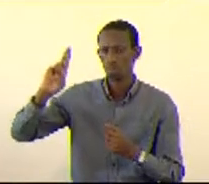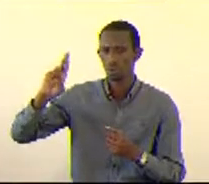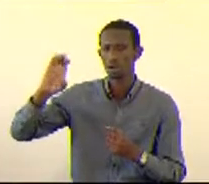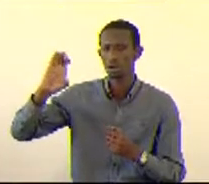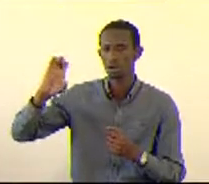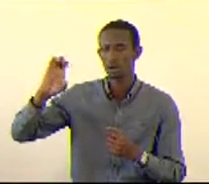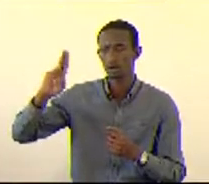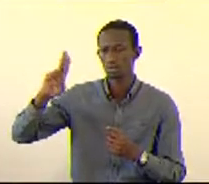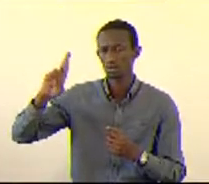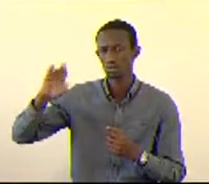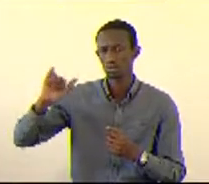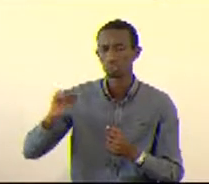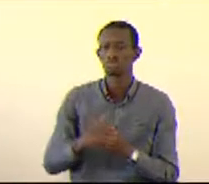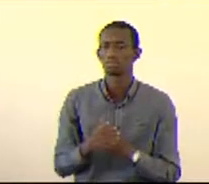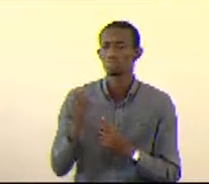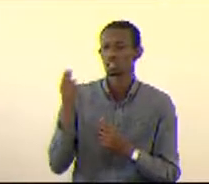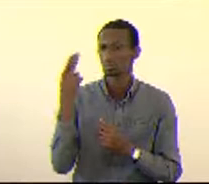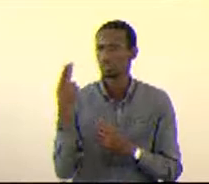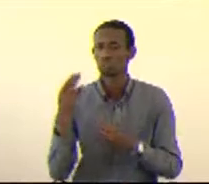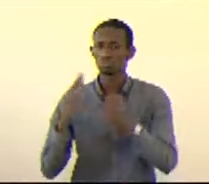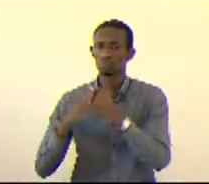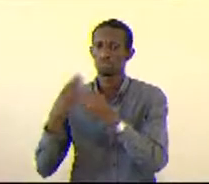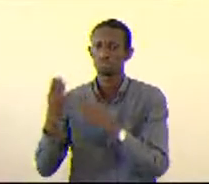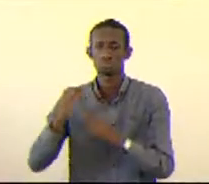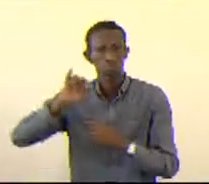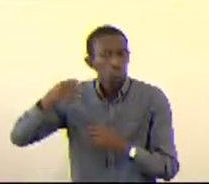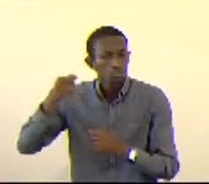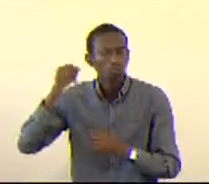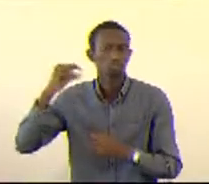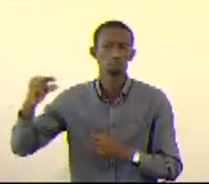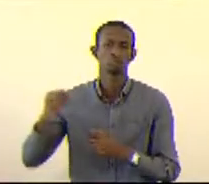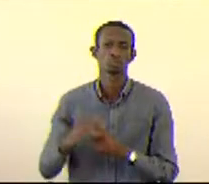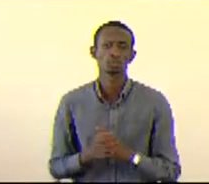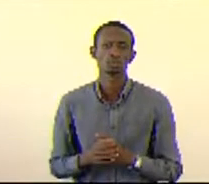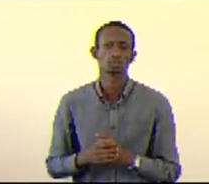we are going to use LV. It's given as